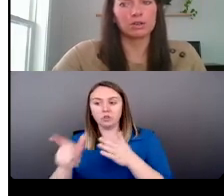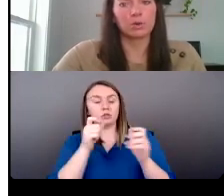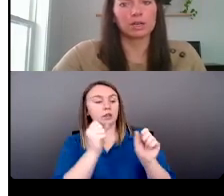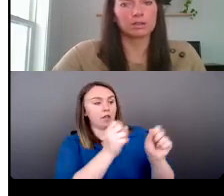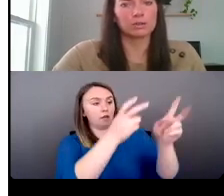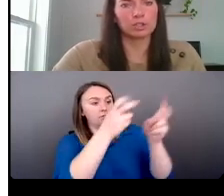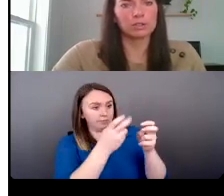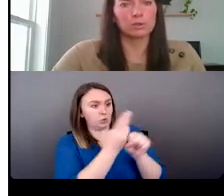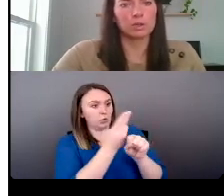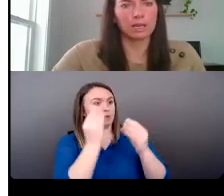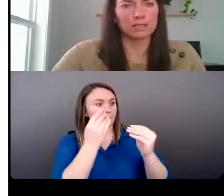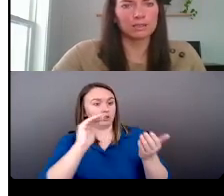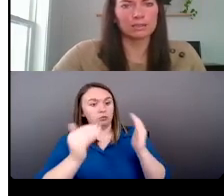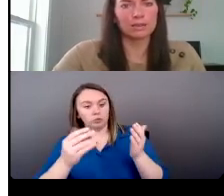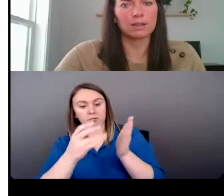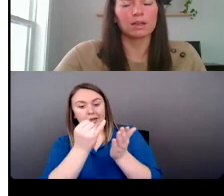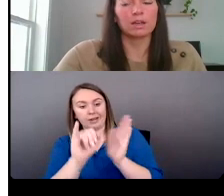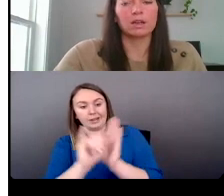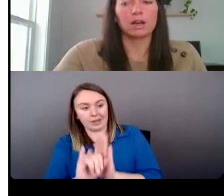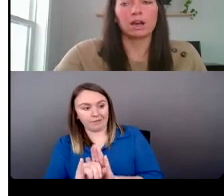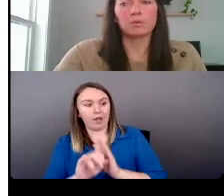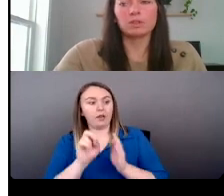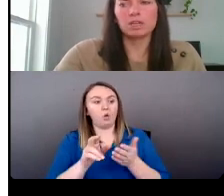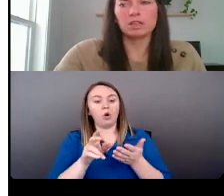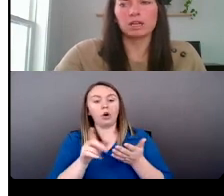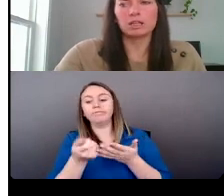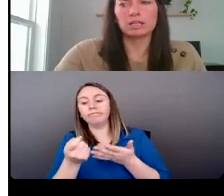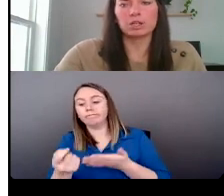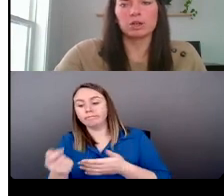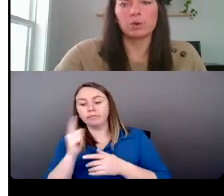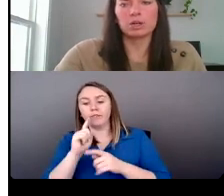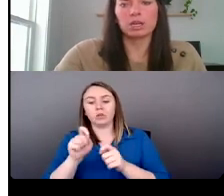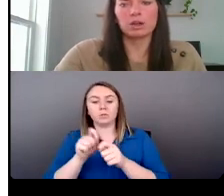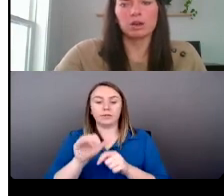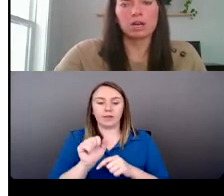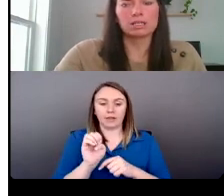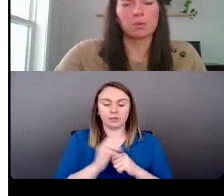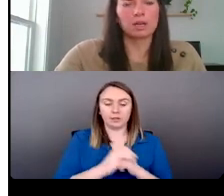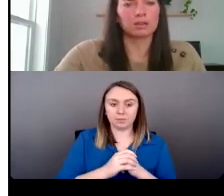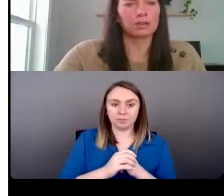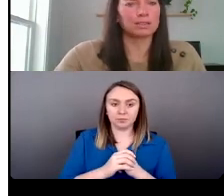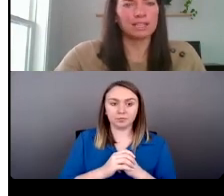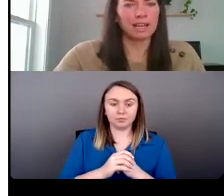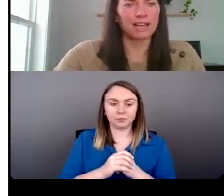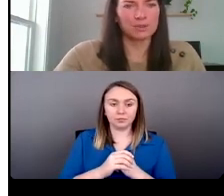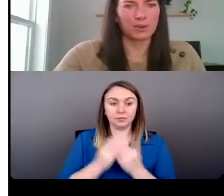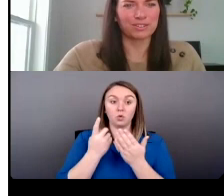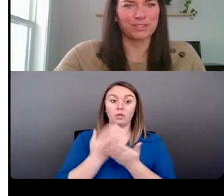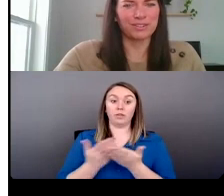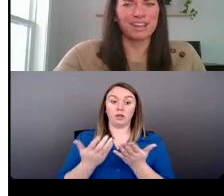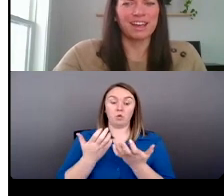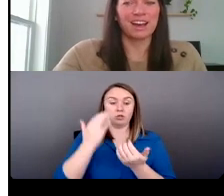identification or exclusions between cases. And one thing that I like to note here is that while DNA